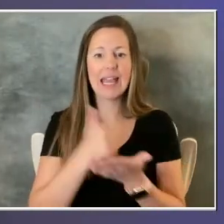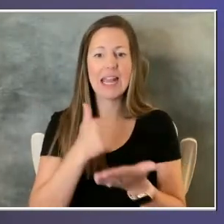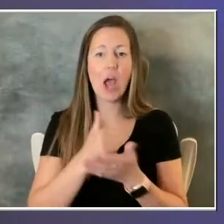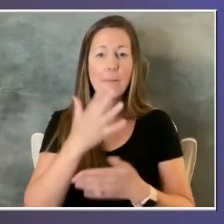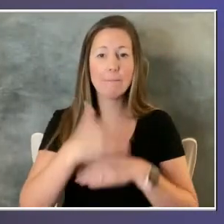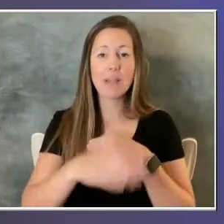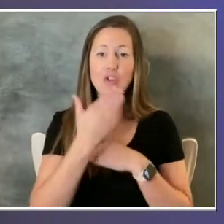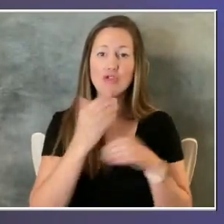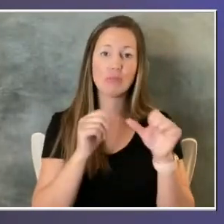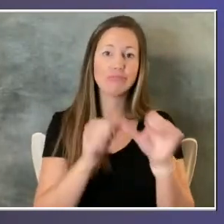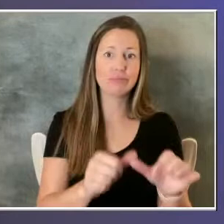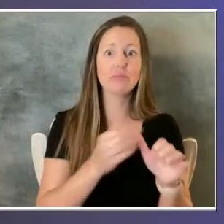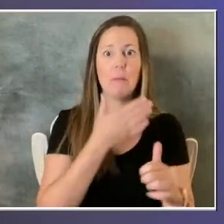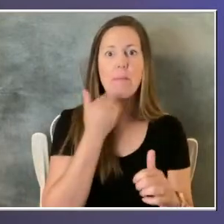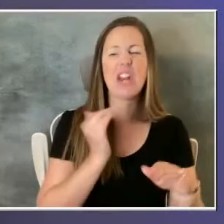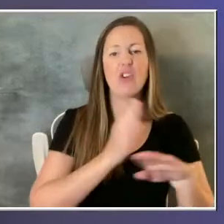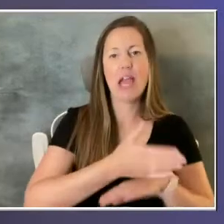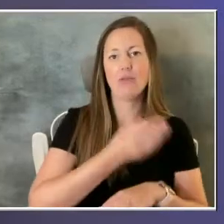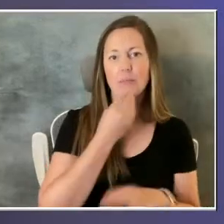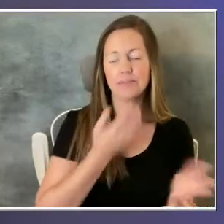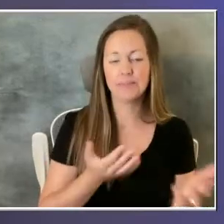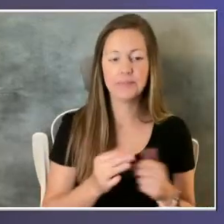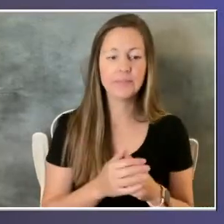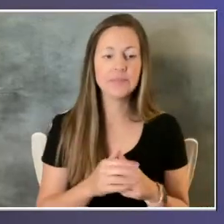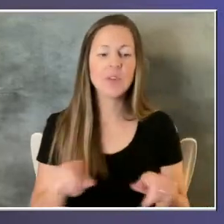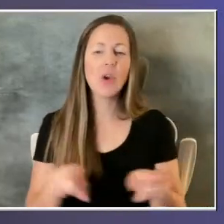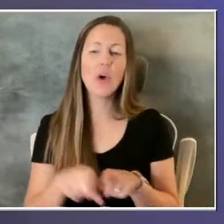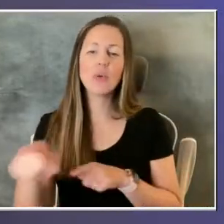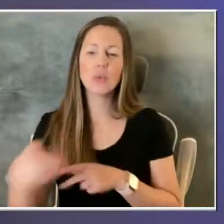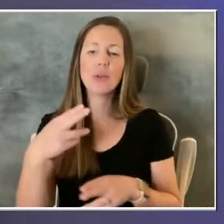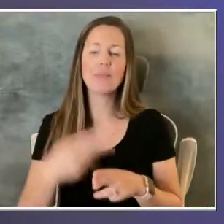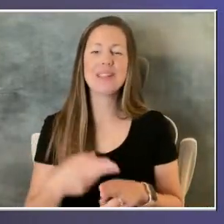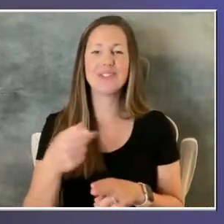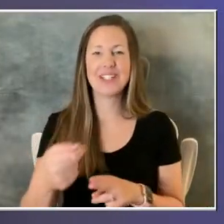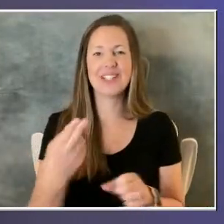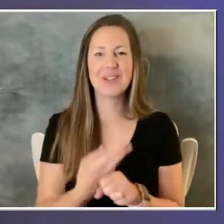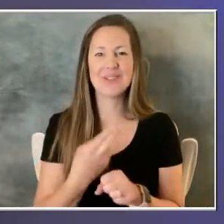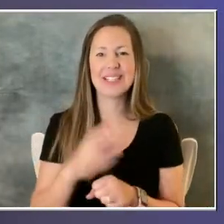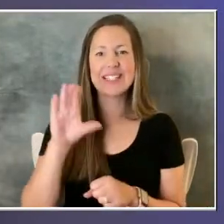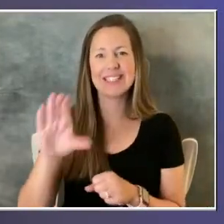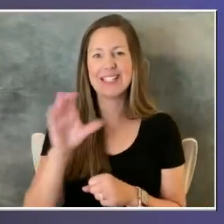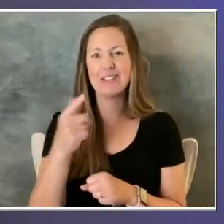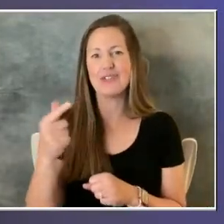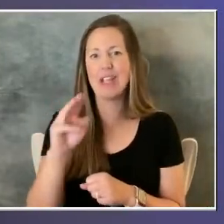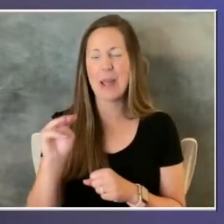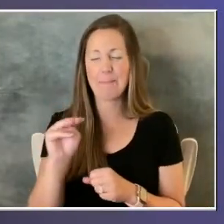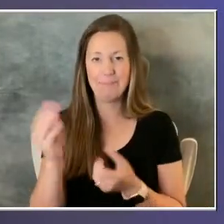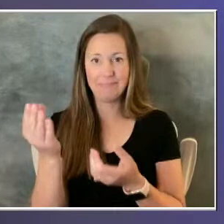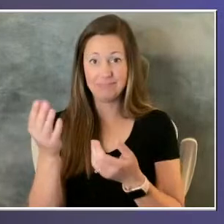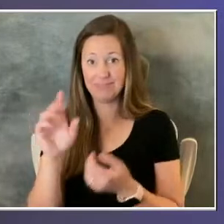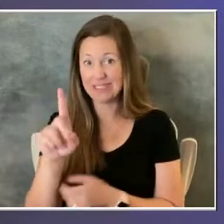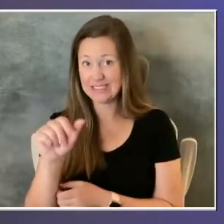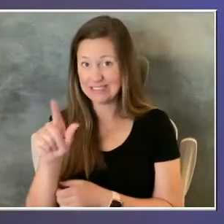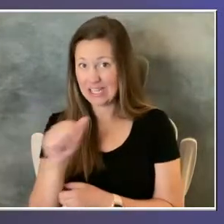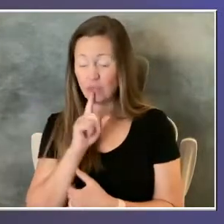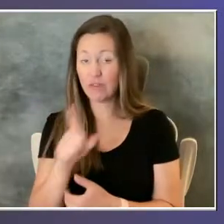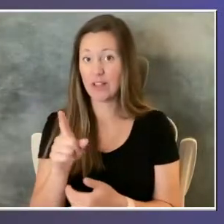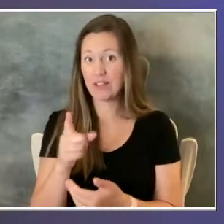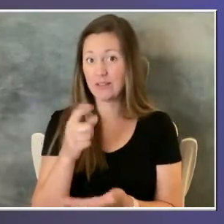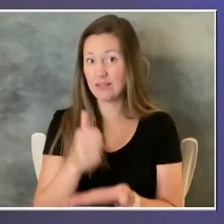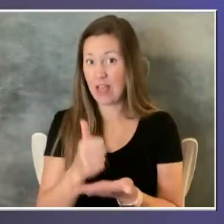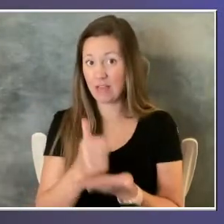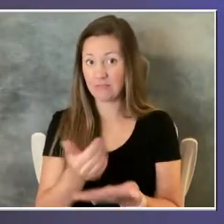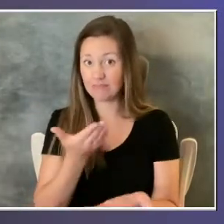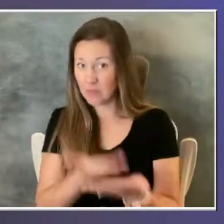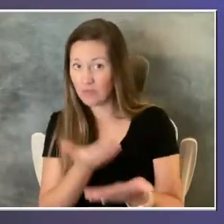And also you mentioned about you also utilizing the CGM data, to confirm or reinforce the